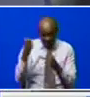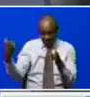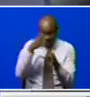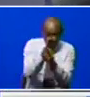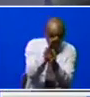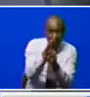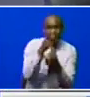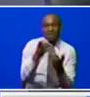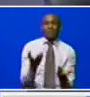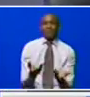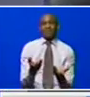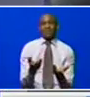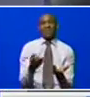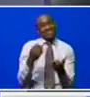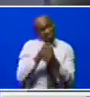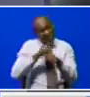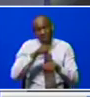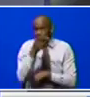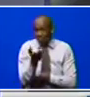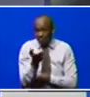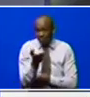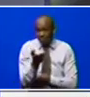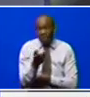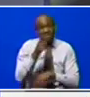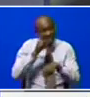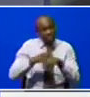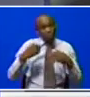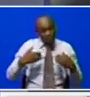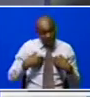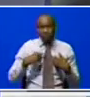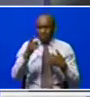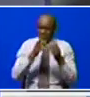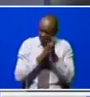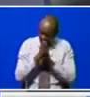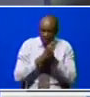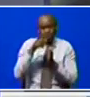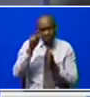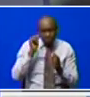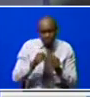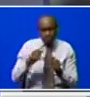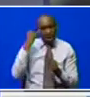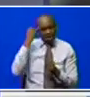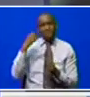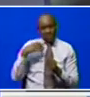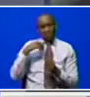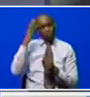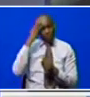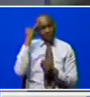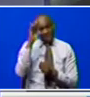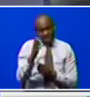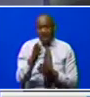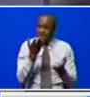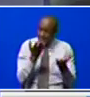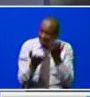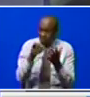back in check. Mm. So sometimes when you have an aspiration and you're able to capture the imaginations of people, you may actually get